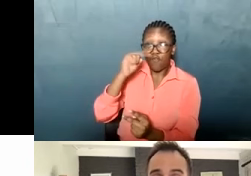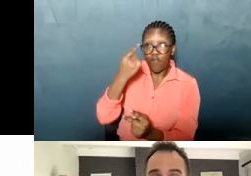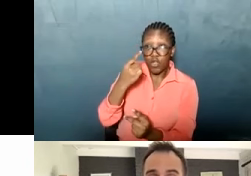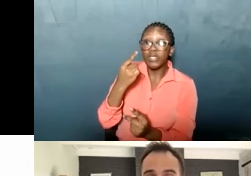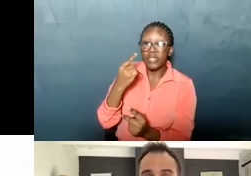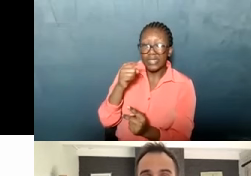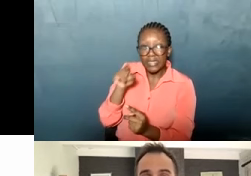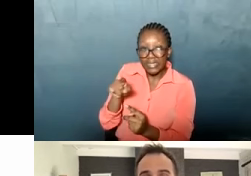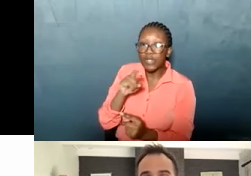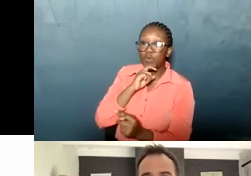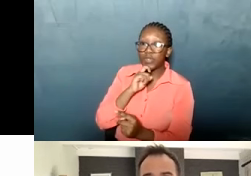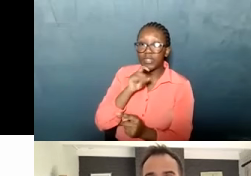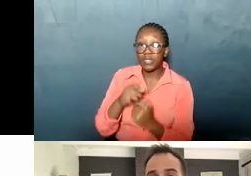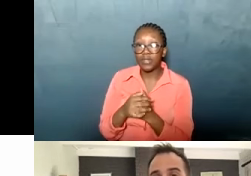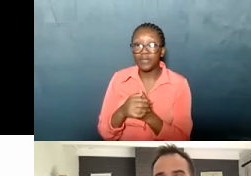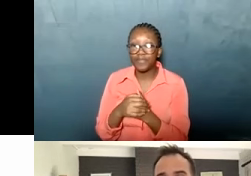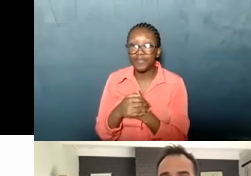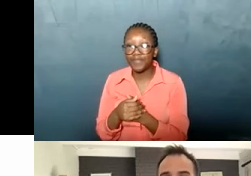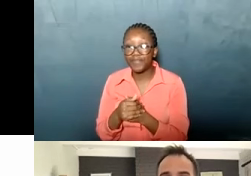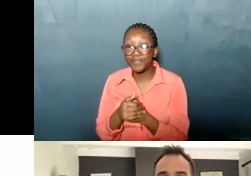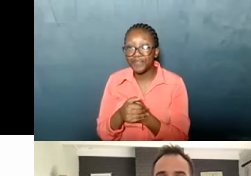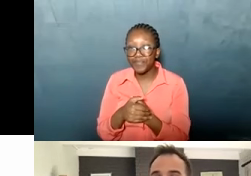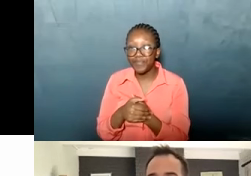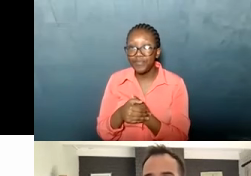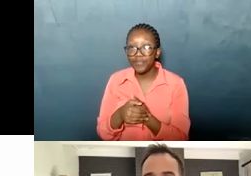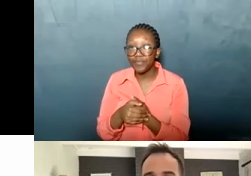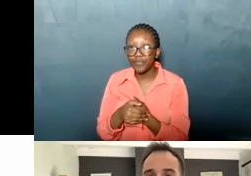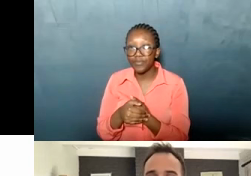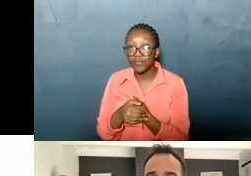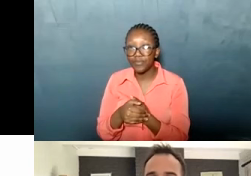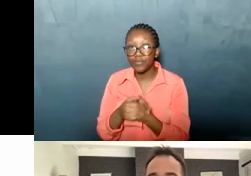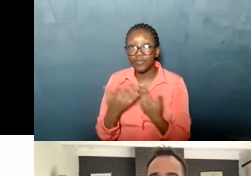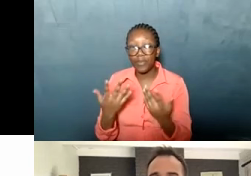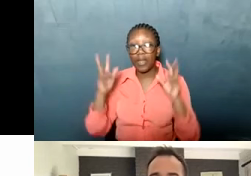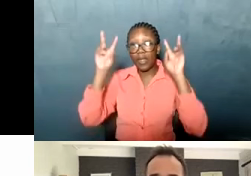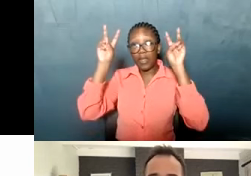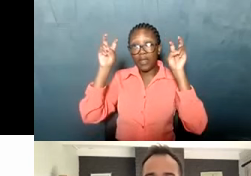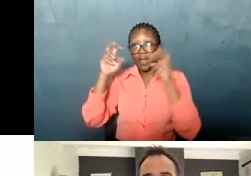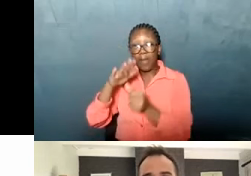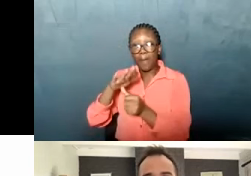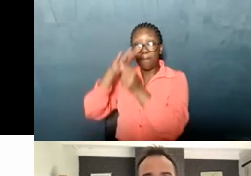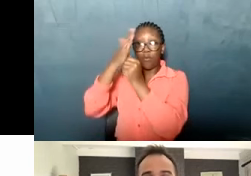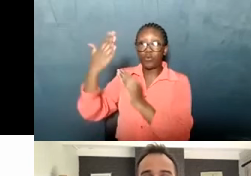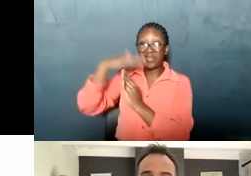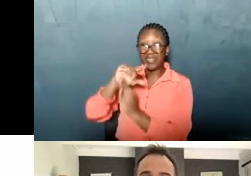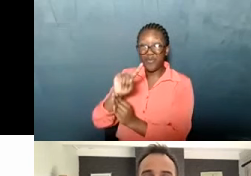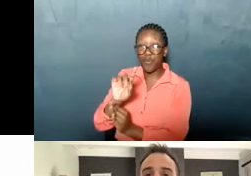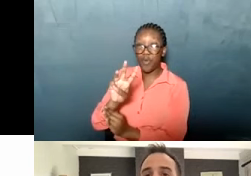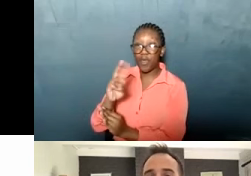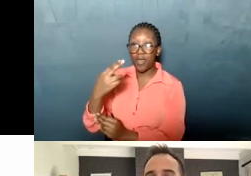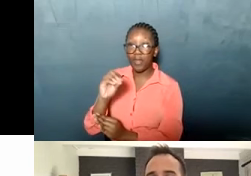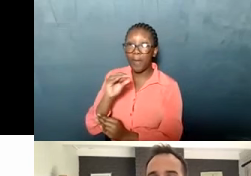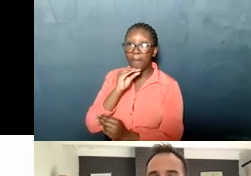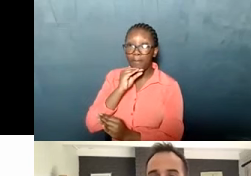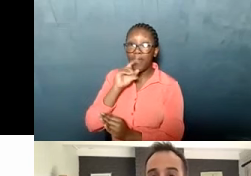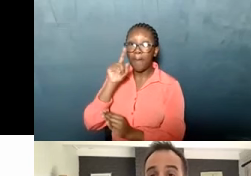example. So, two strategies highlighted in the World Report on Hearing to improve early